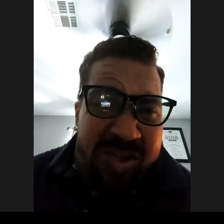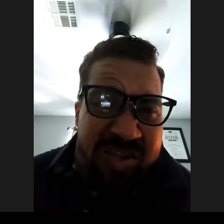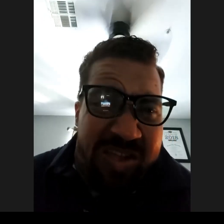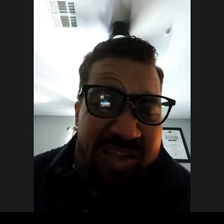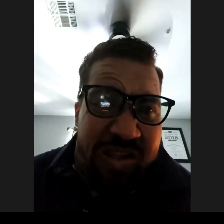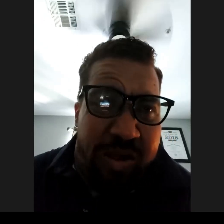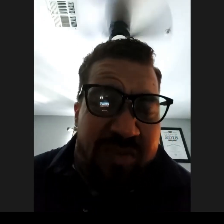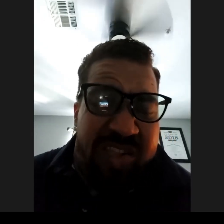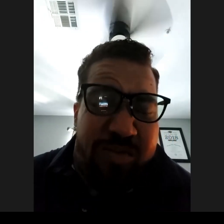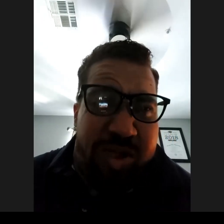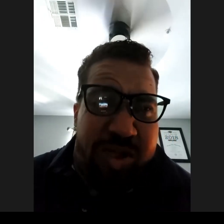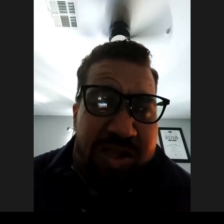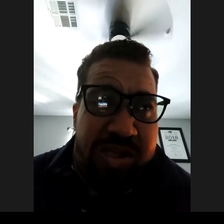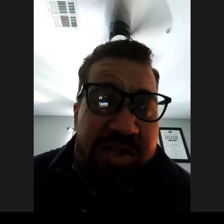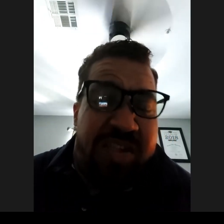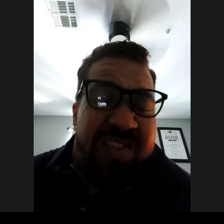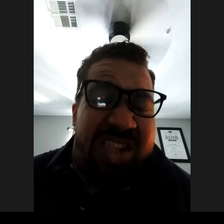taken me to, this